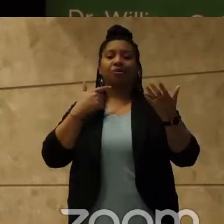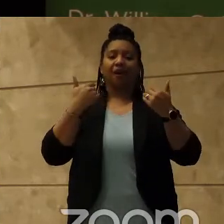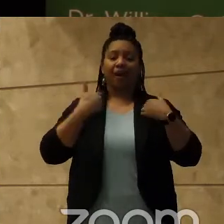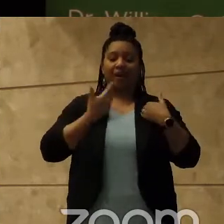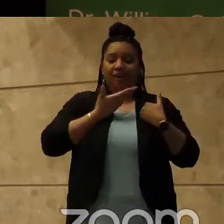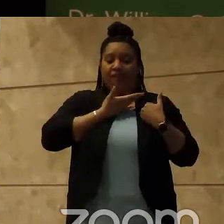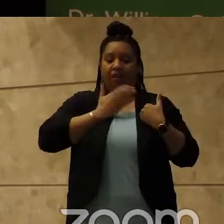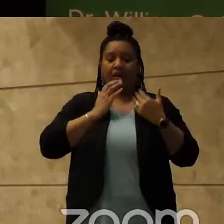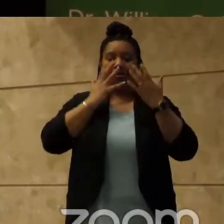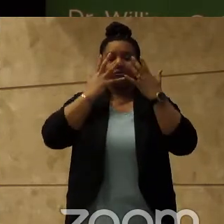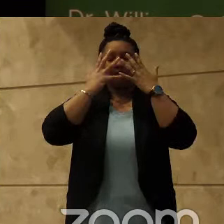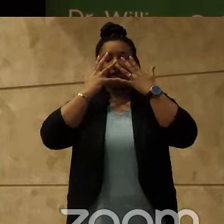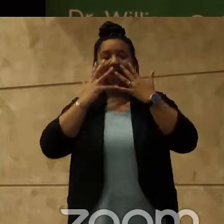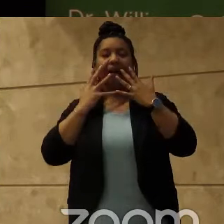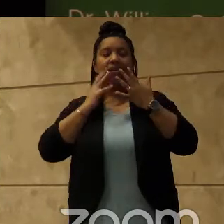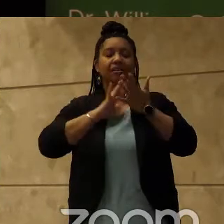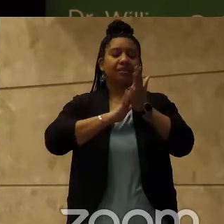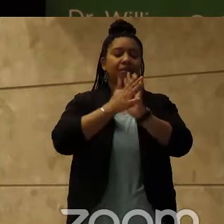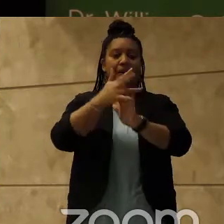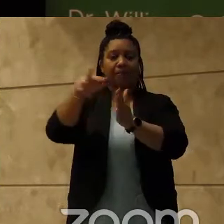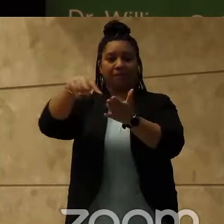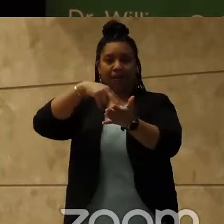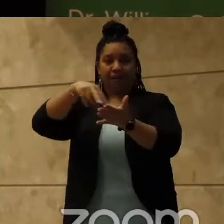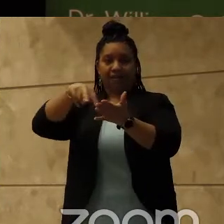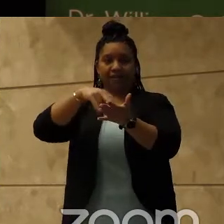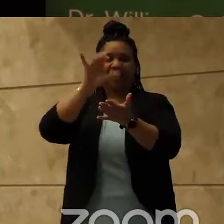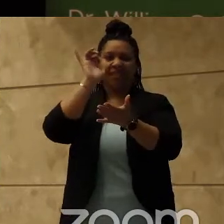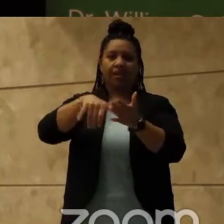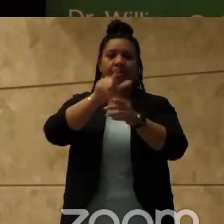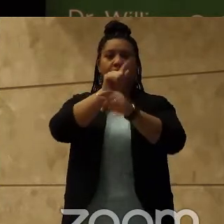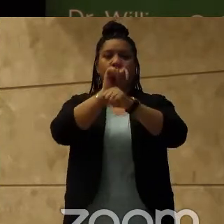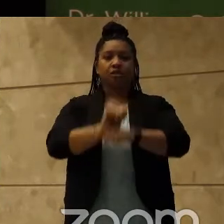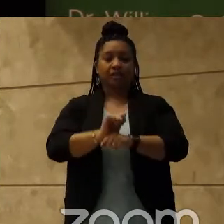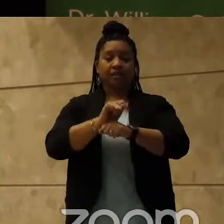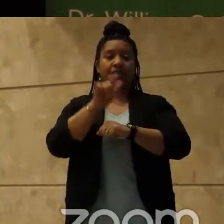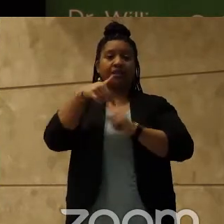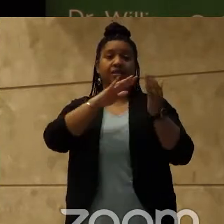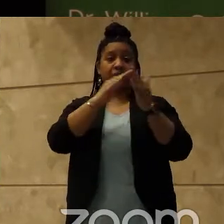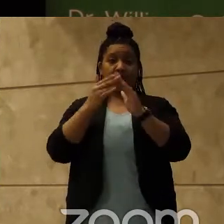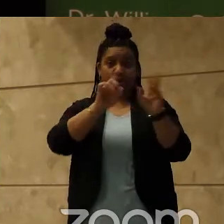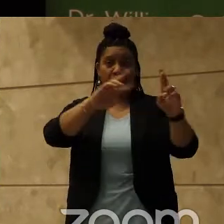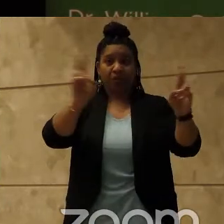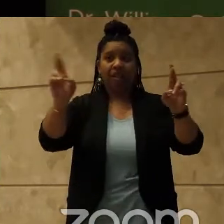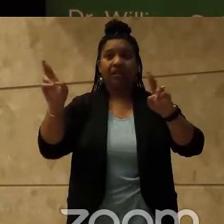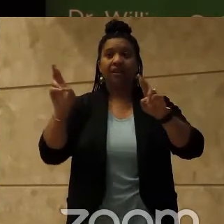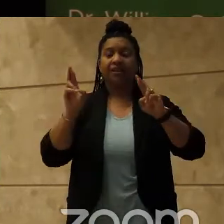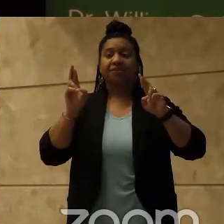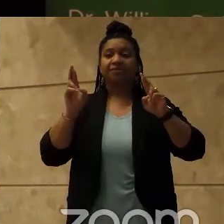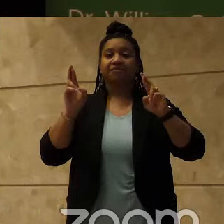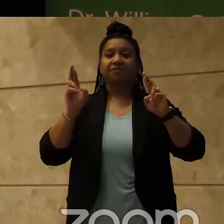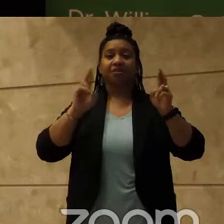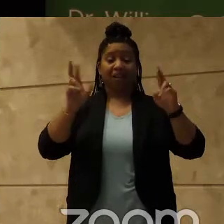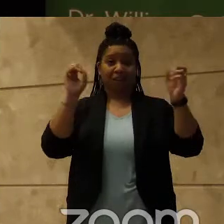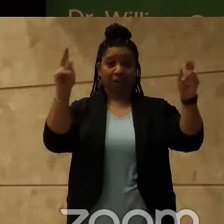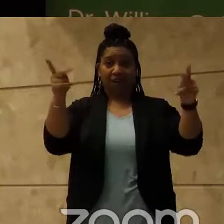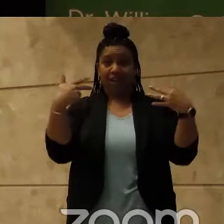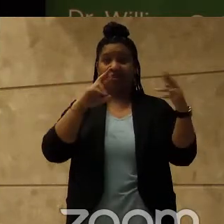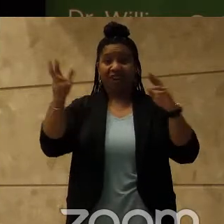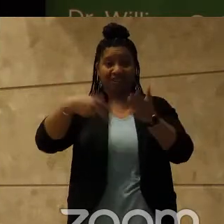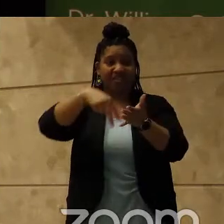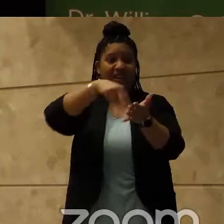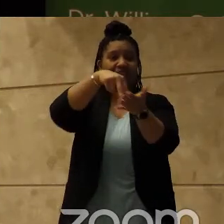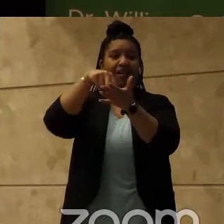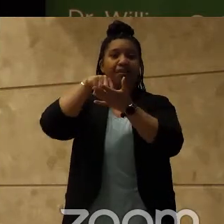mourning into dancing. That's our tradition in our community. Y'all ready? Okay, y'all ready to stand